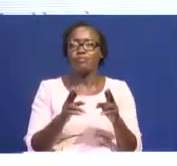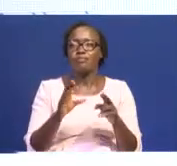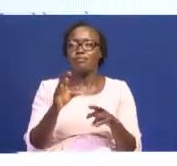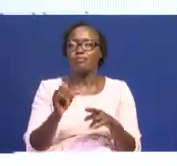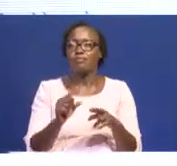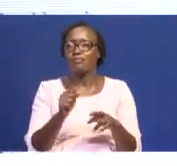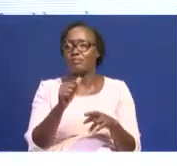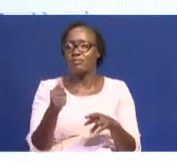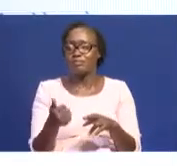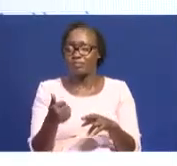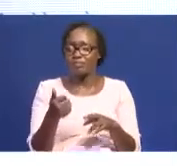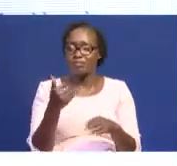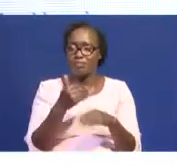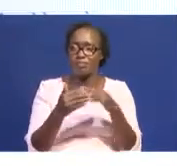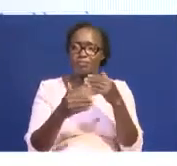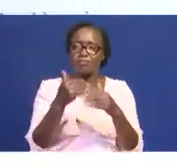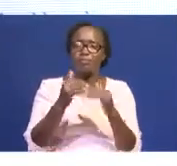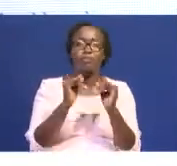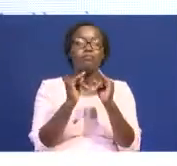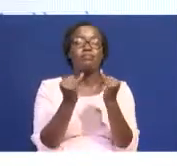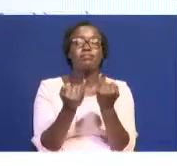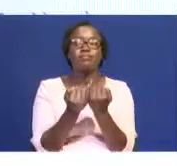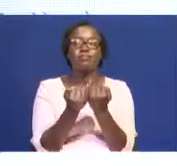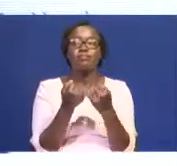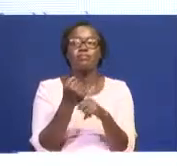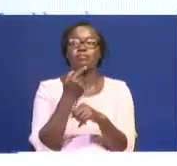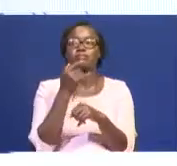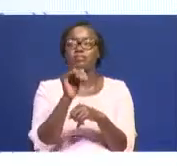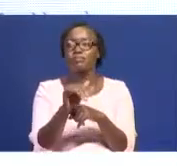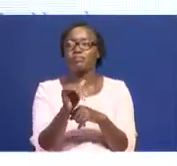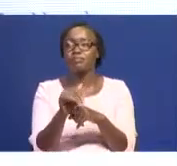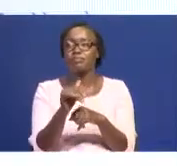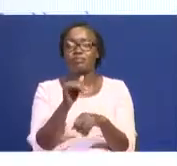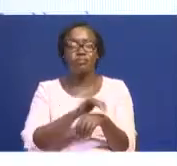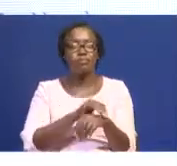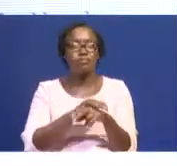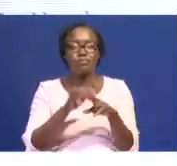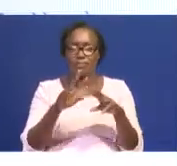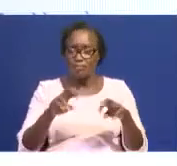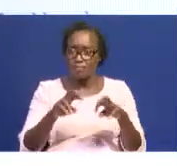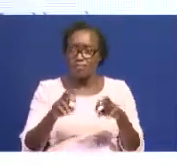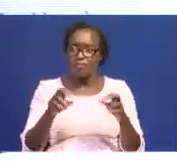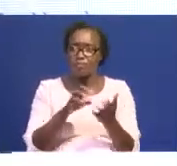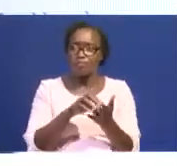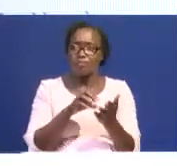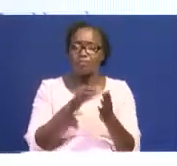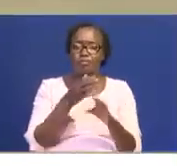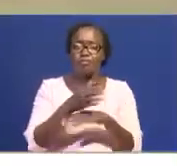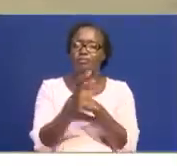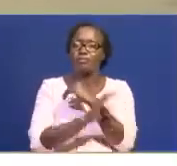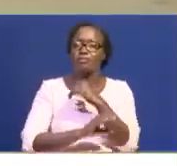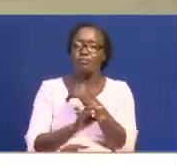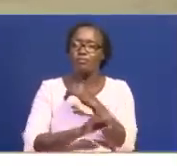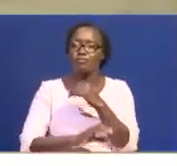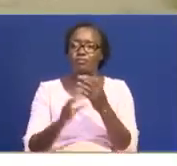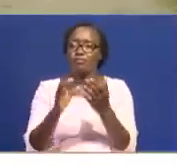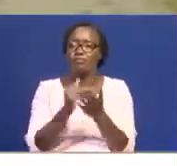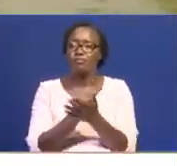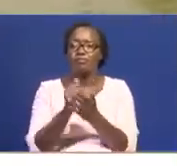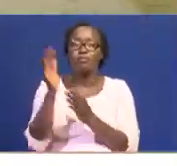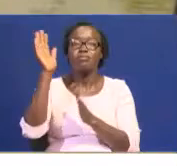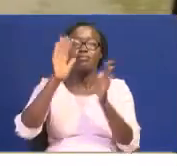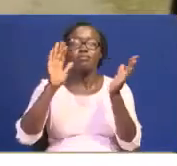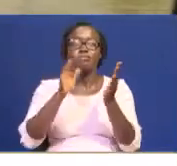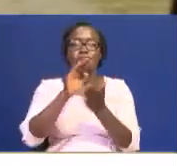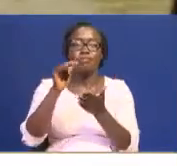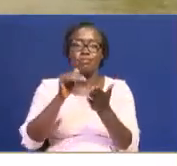other infrastructure institutions to make sure that we do proper assessment of the situation across the country. Adoption of